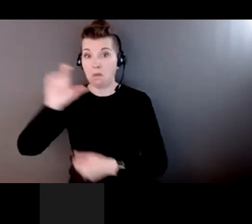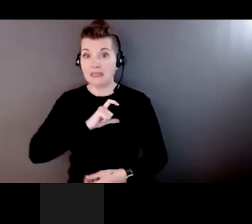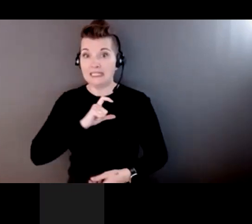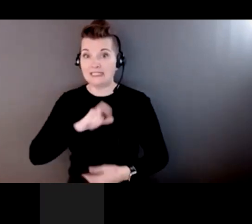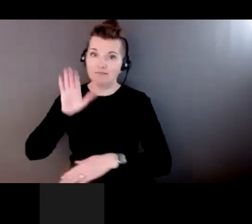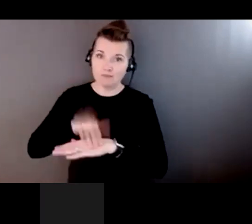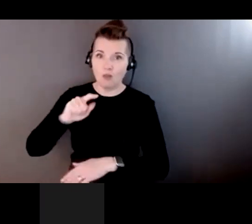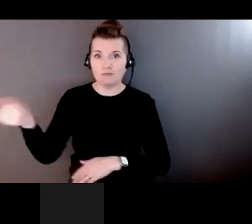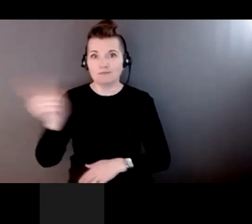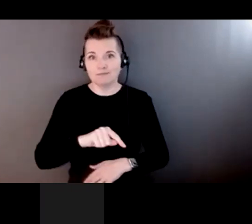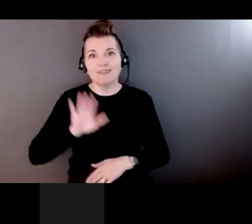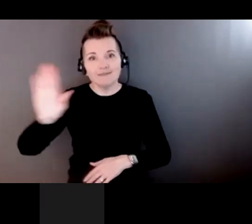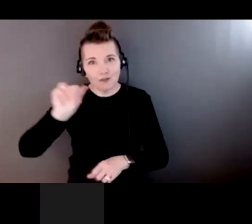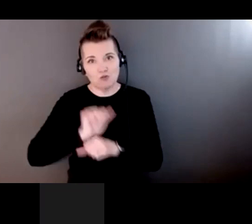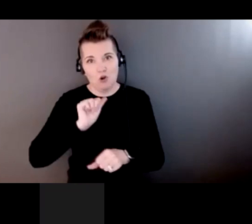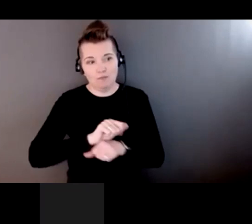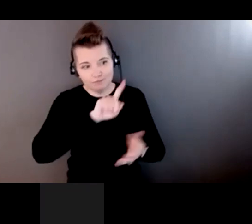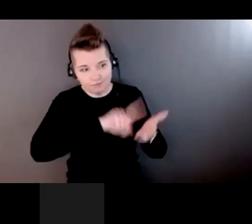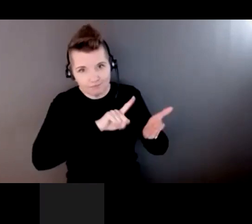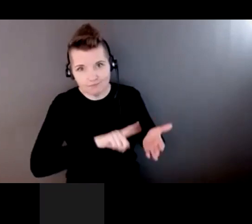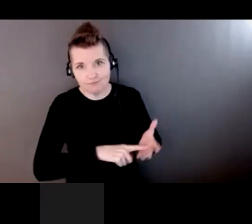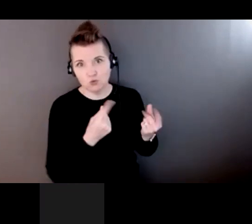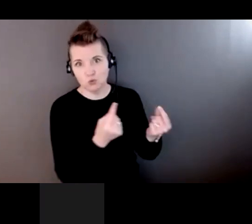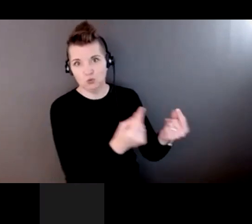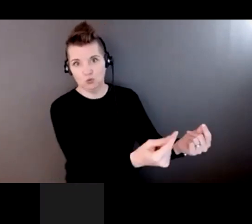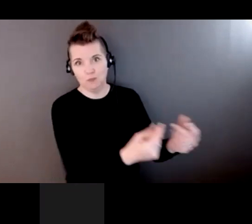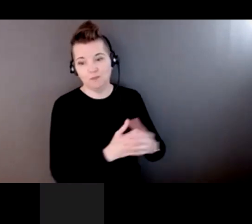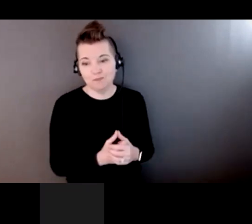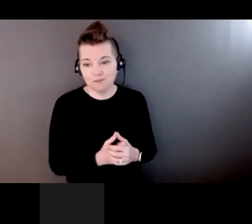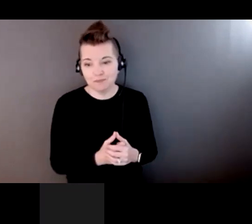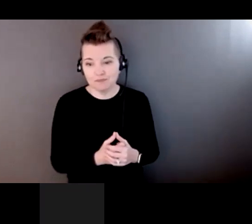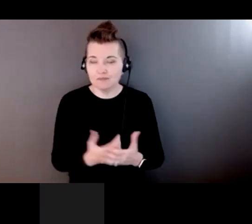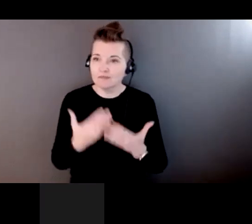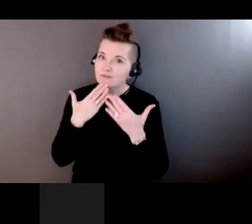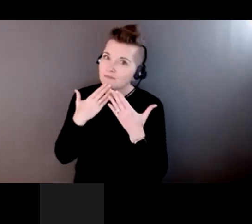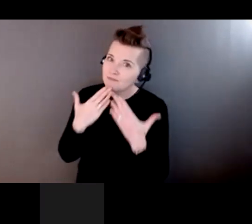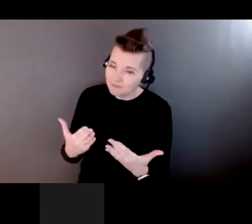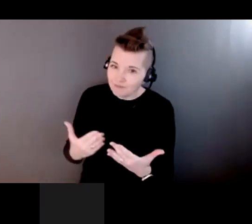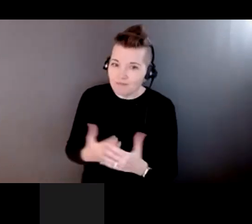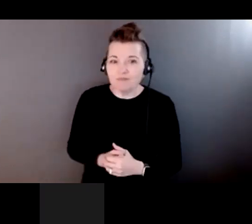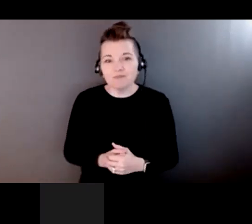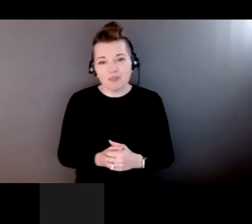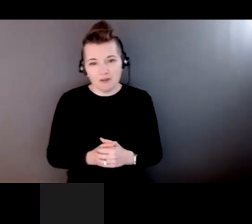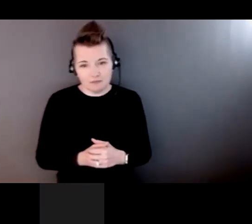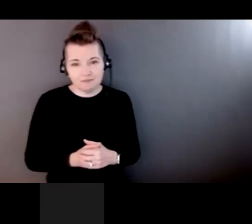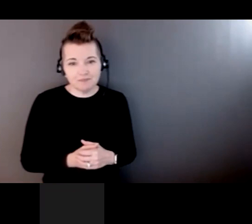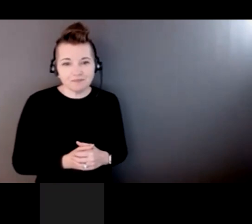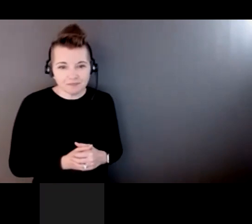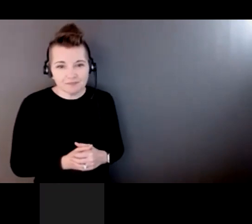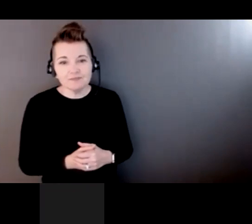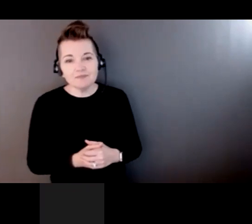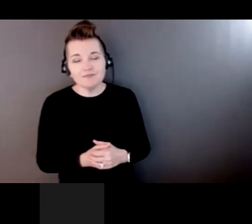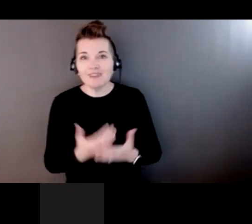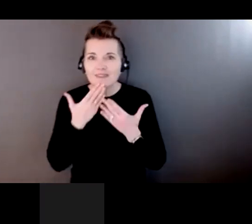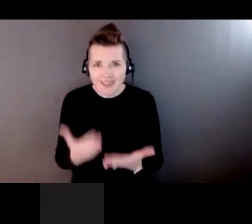Wonderful closing words and thoughts. Jason, it's been a true pleasure to have you a part of our conference